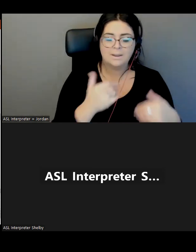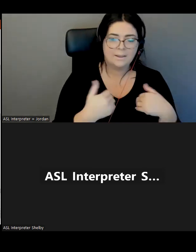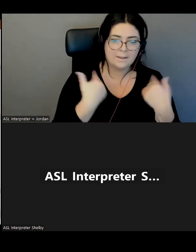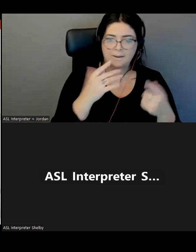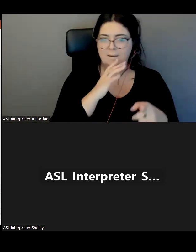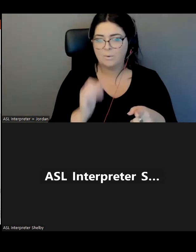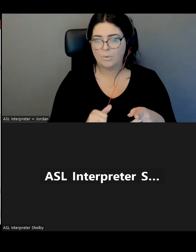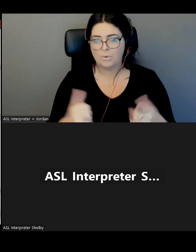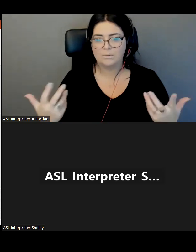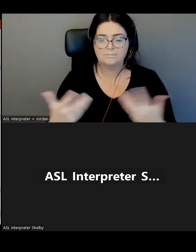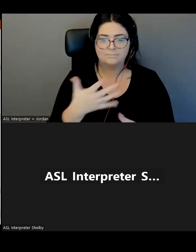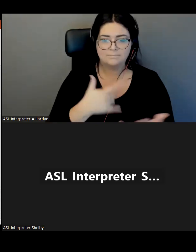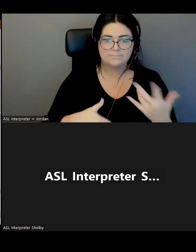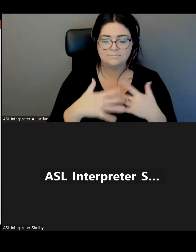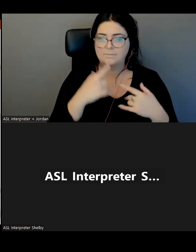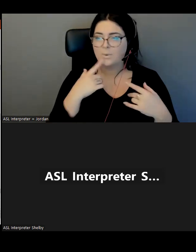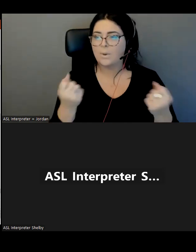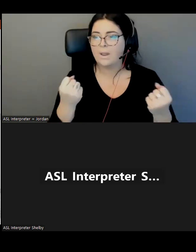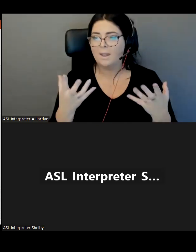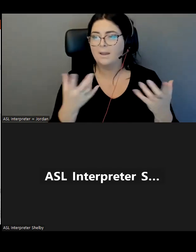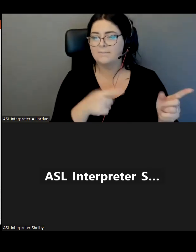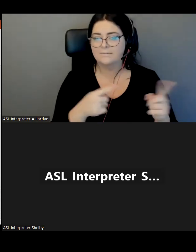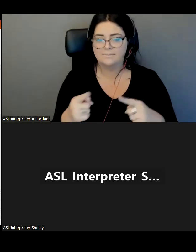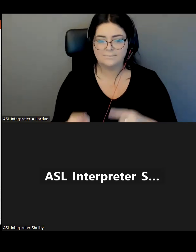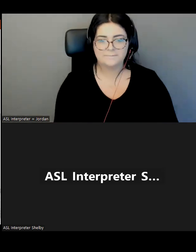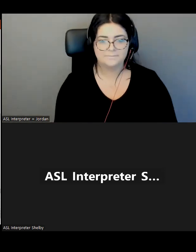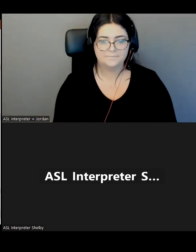So lots happening and going on.